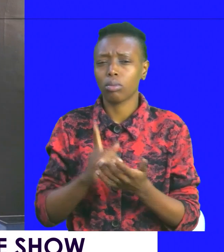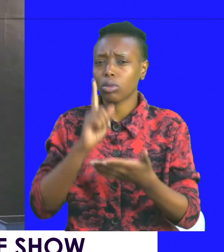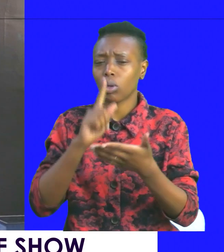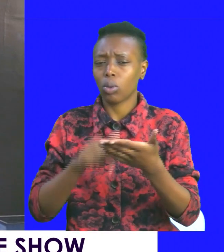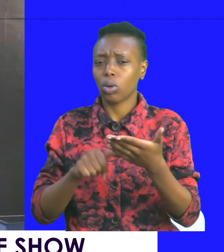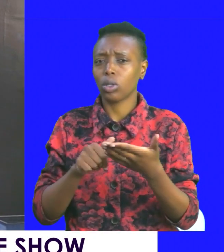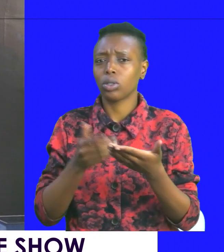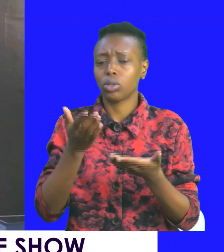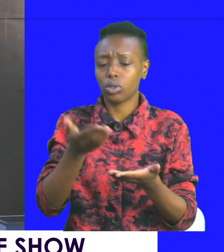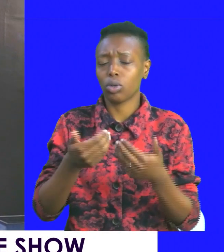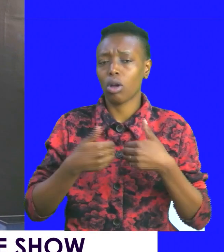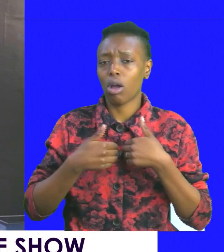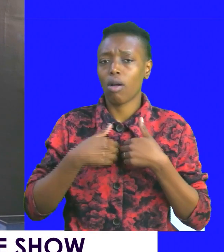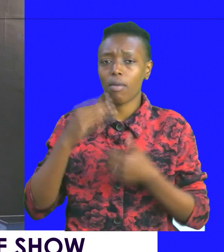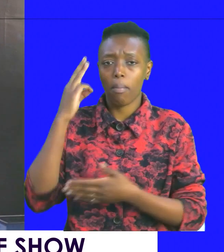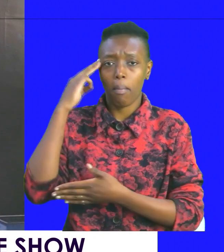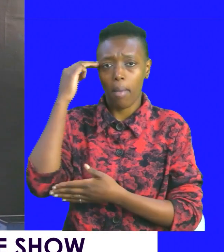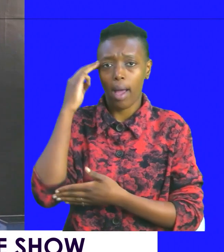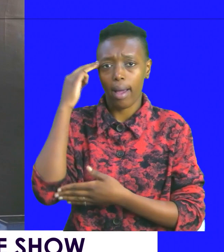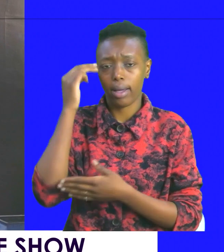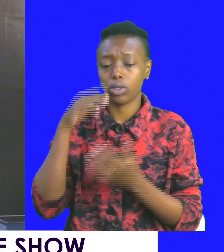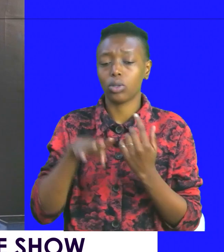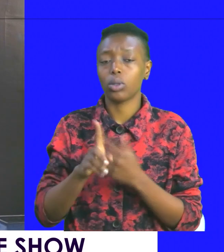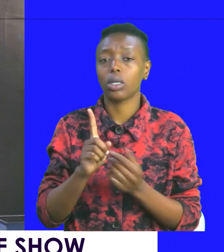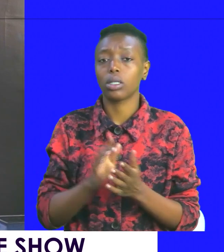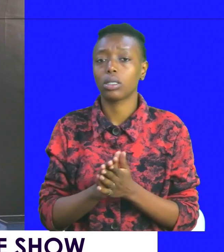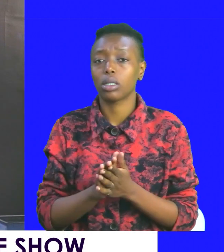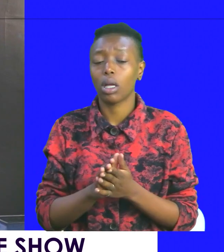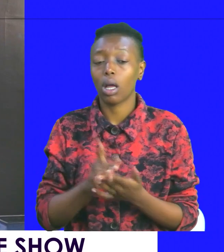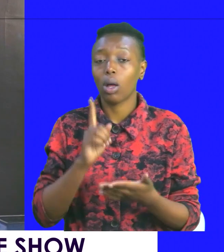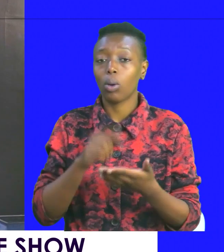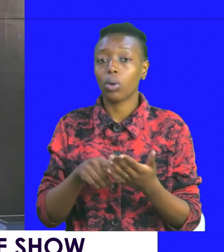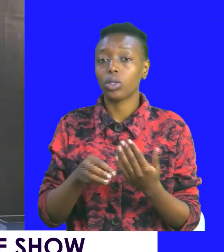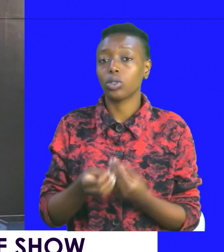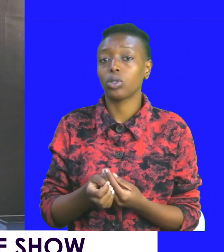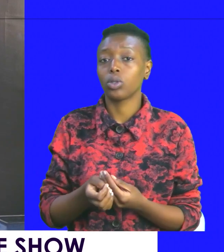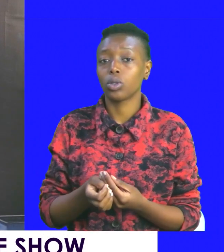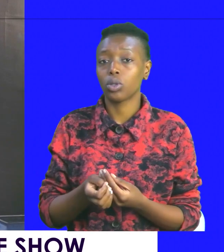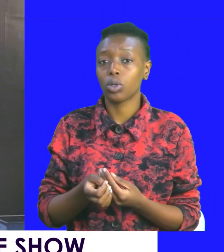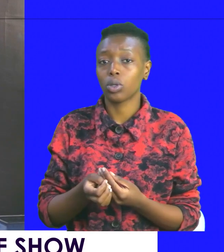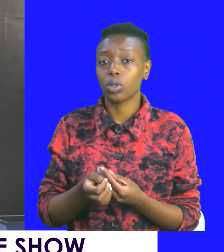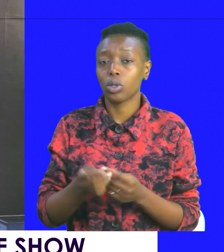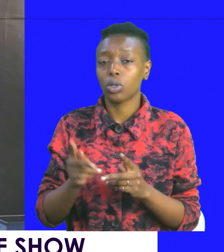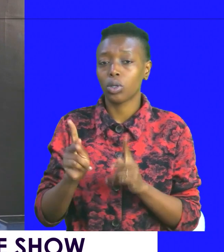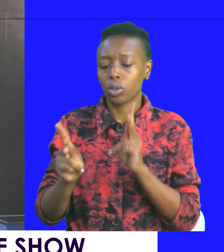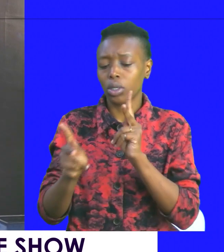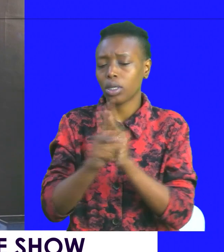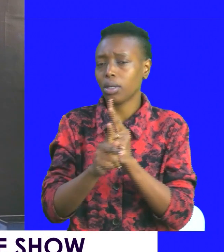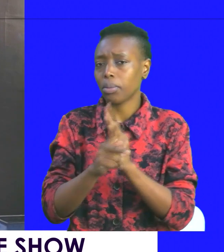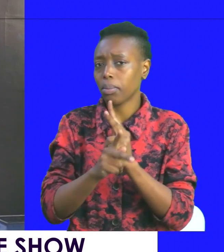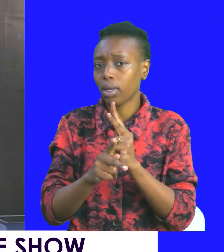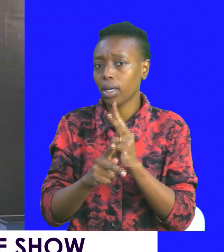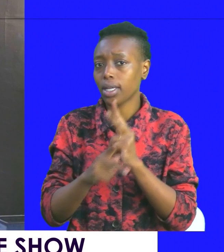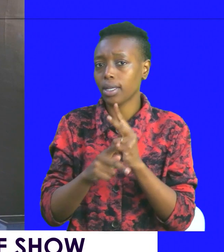mind? When I talk of mental health, I'm talking about things that feed your mind. When you keep thinking of things that